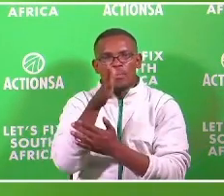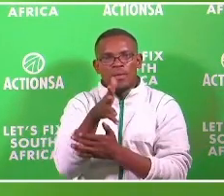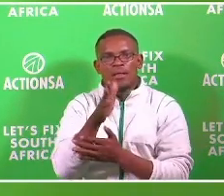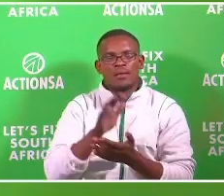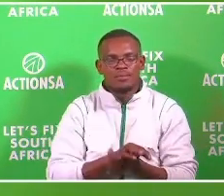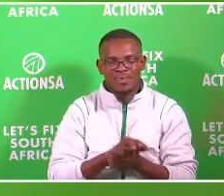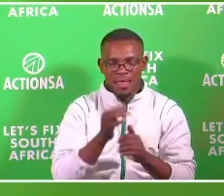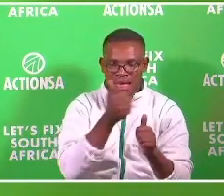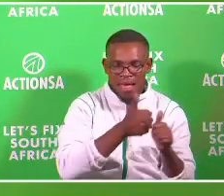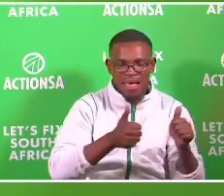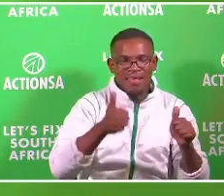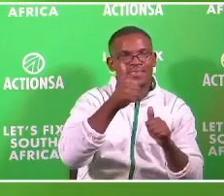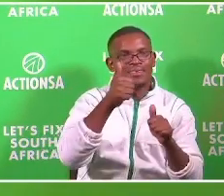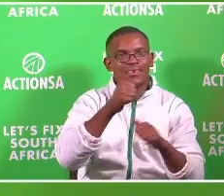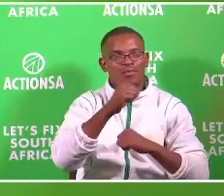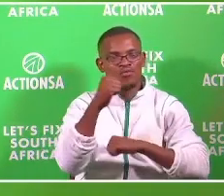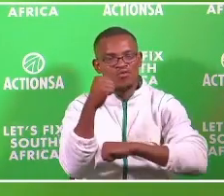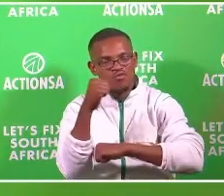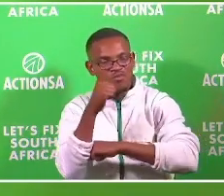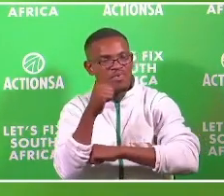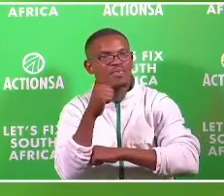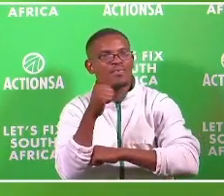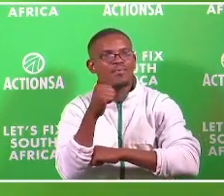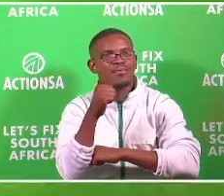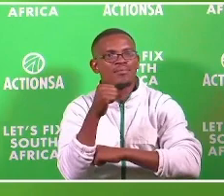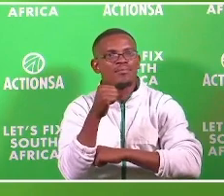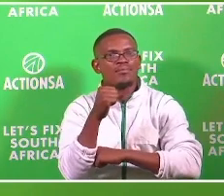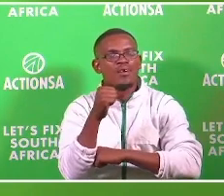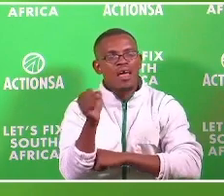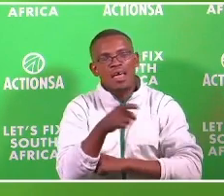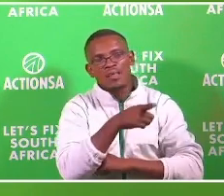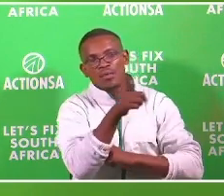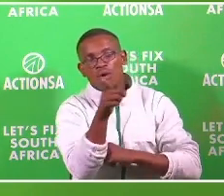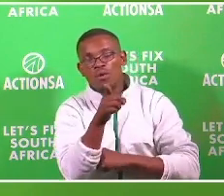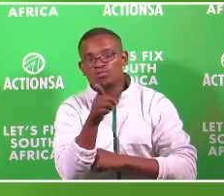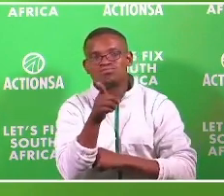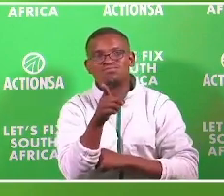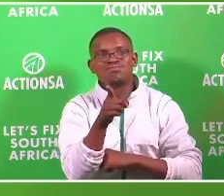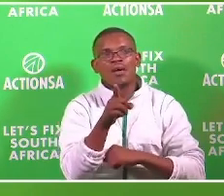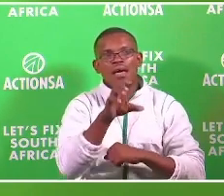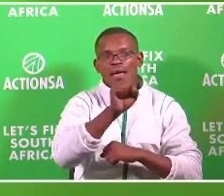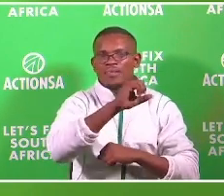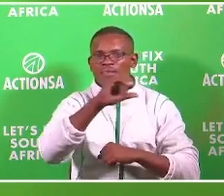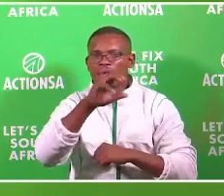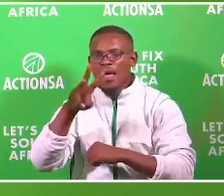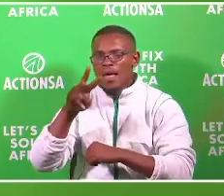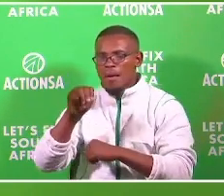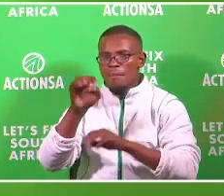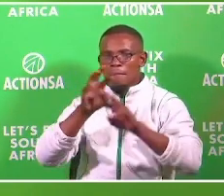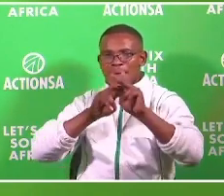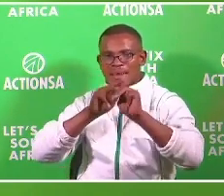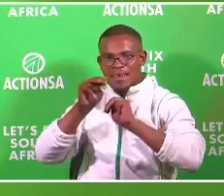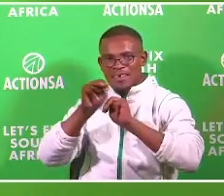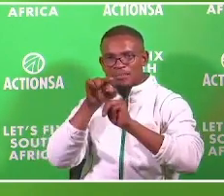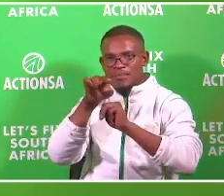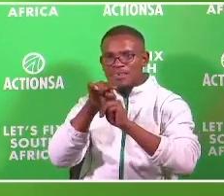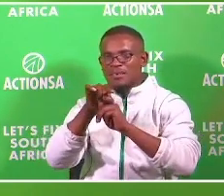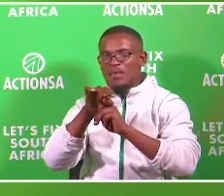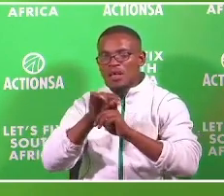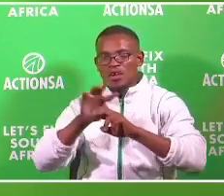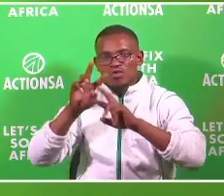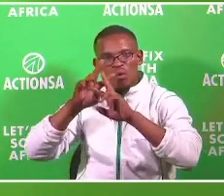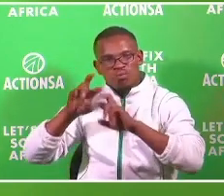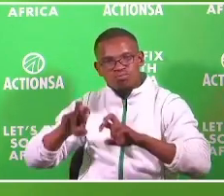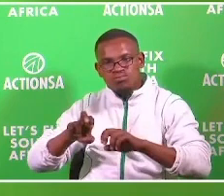Senior office bearers, senior officials, and those engaged in the supply chain management will face regular